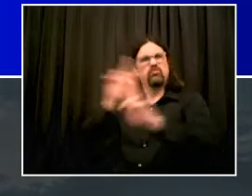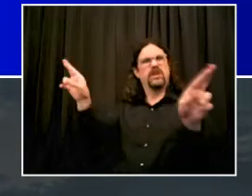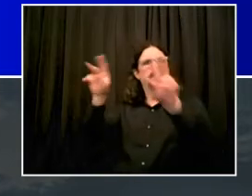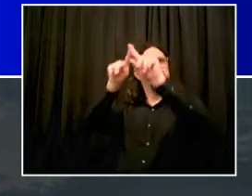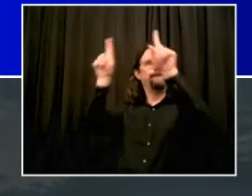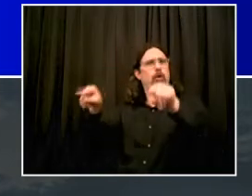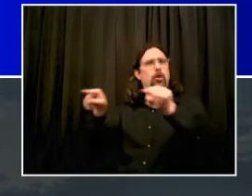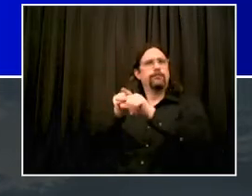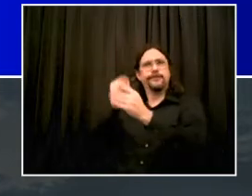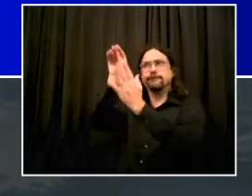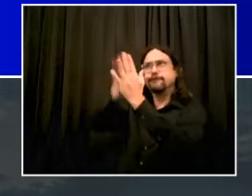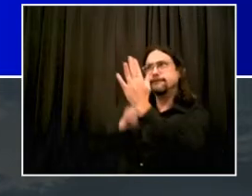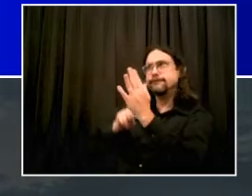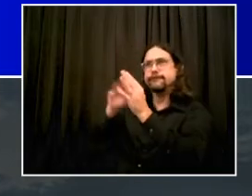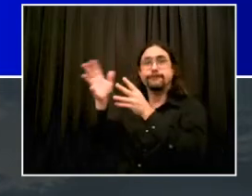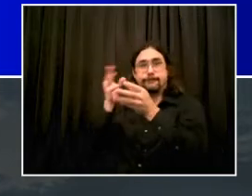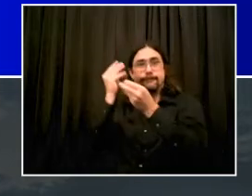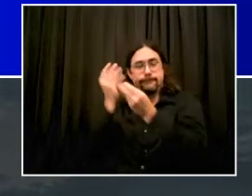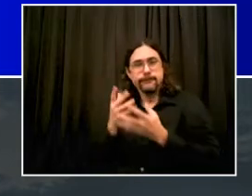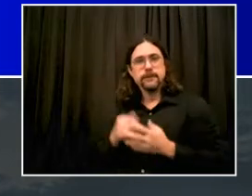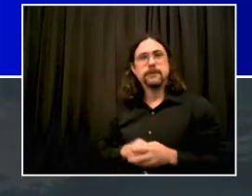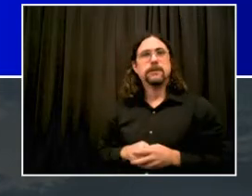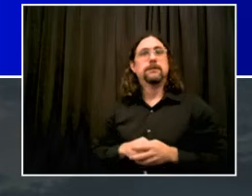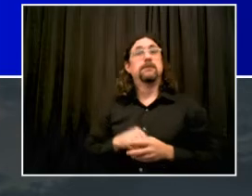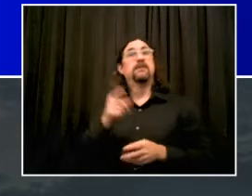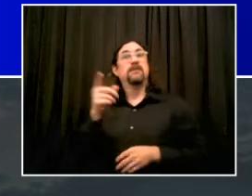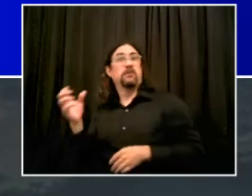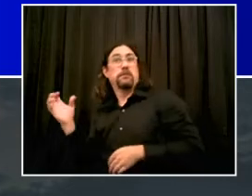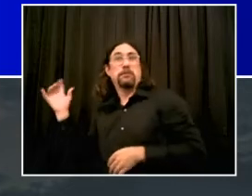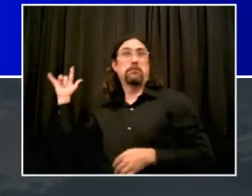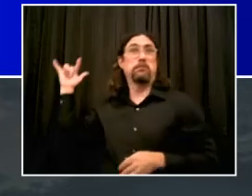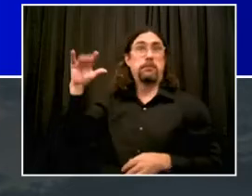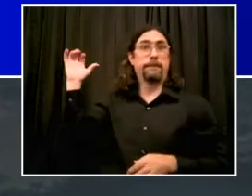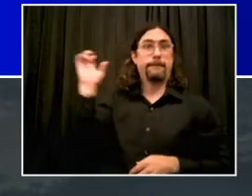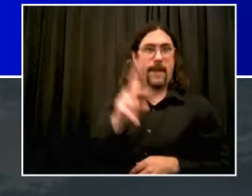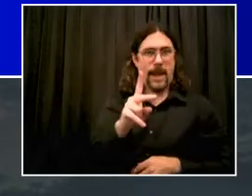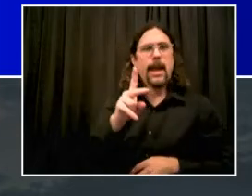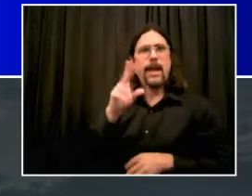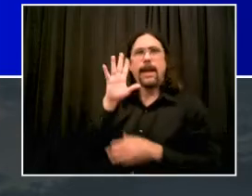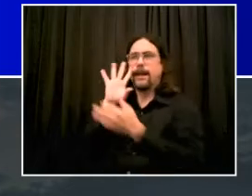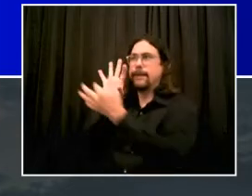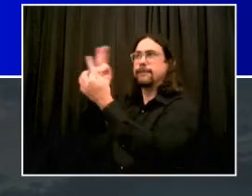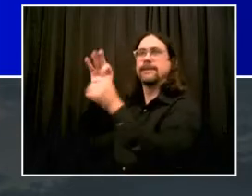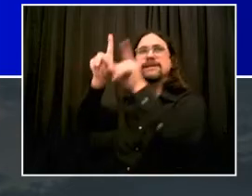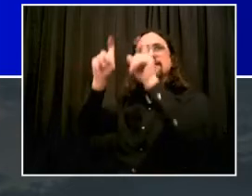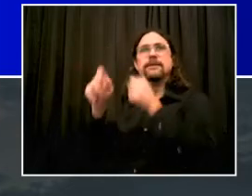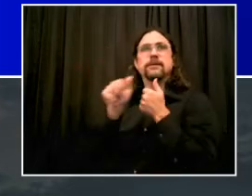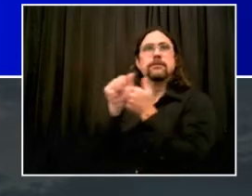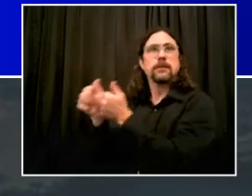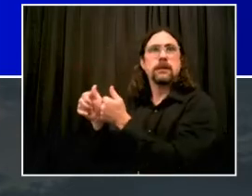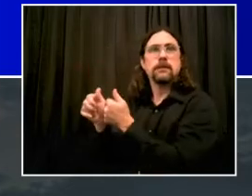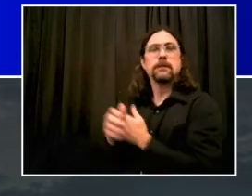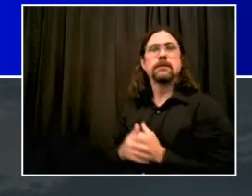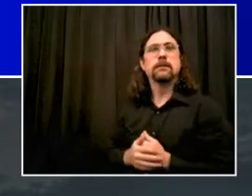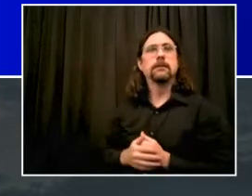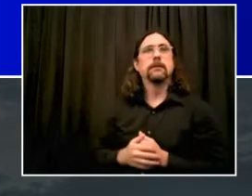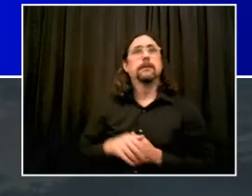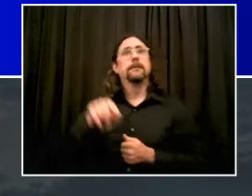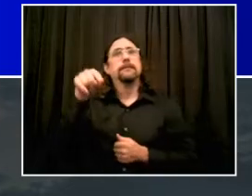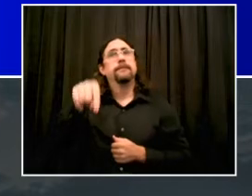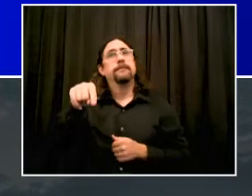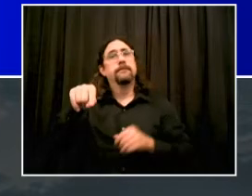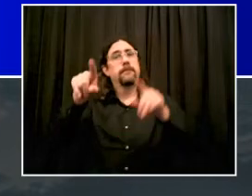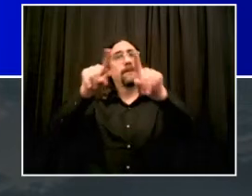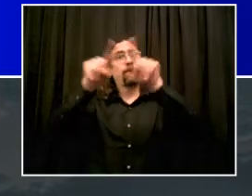that they've completed the travel form, and if they haven't, to walk them through it and to complete it with them right then and there. We at the Test and